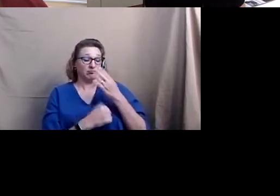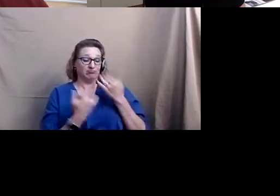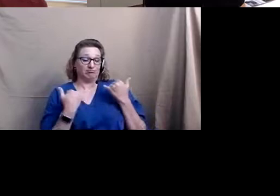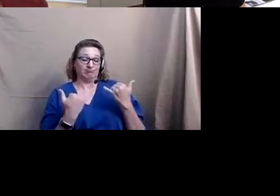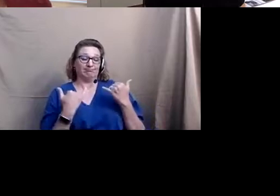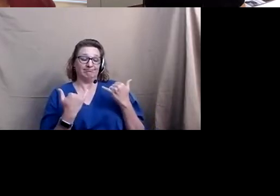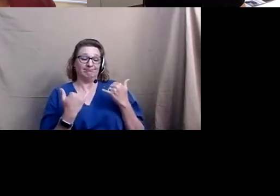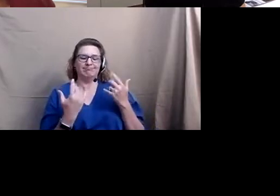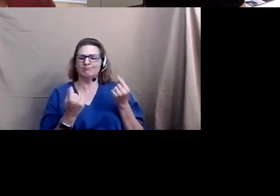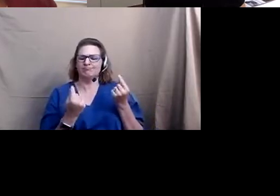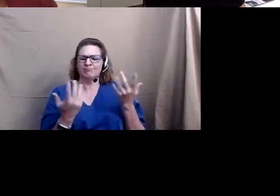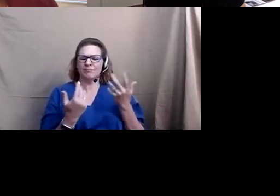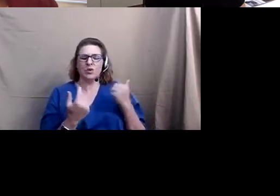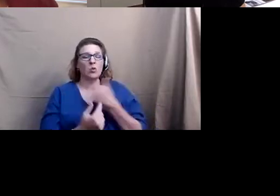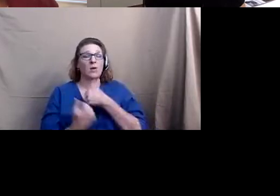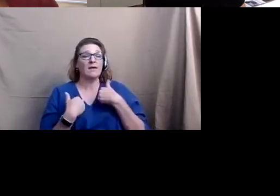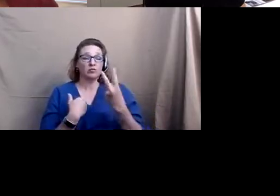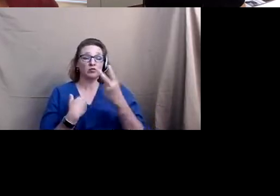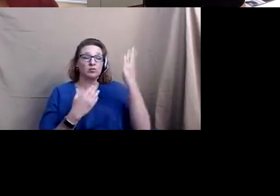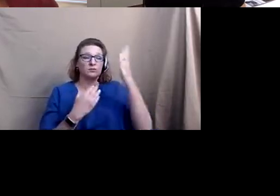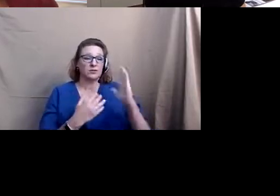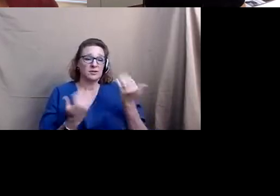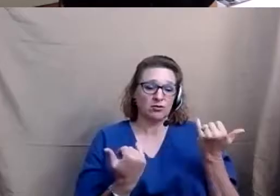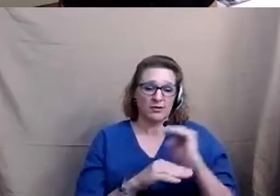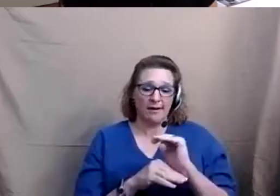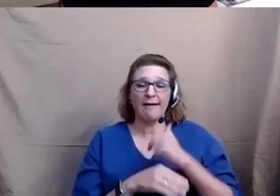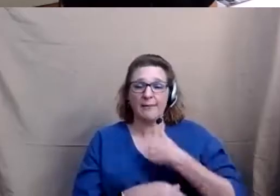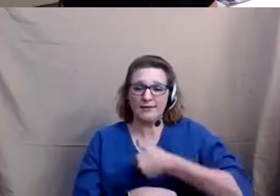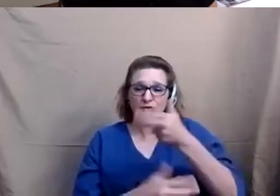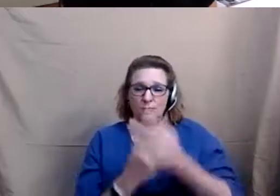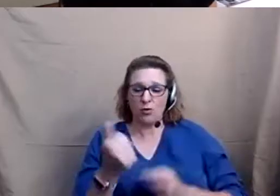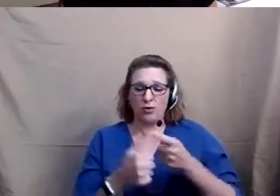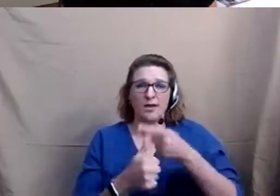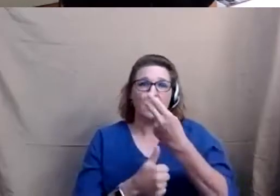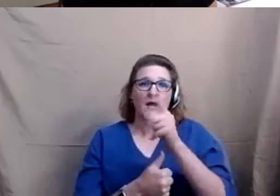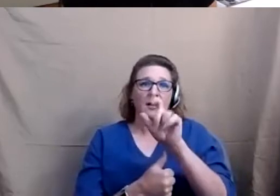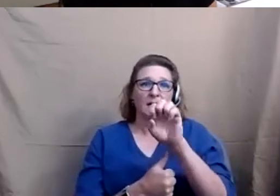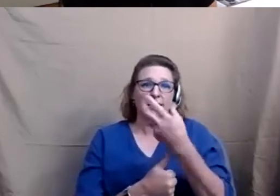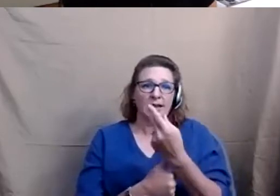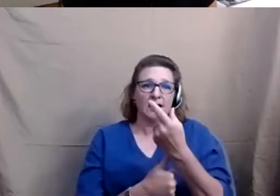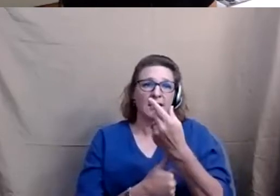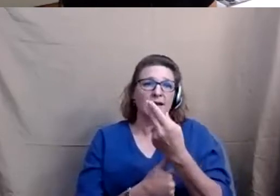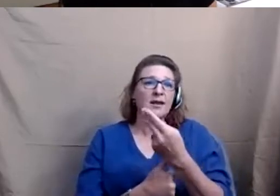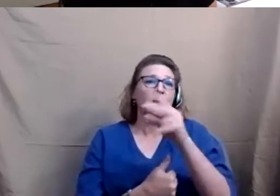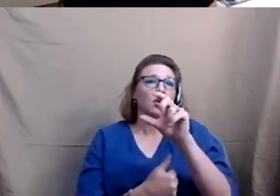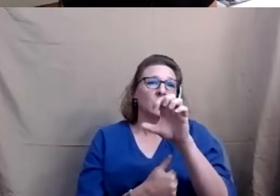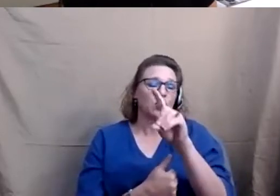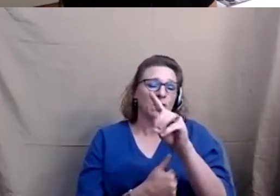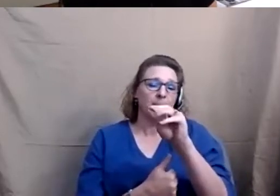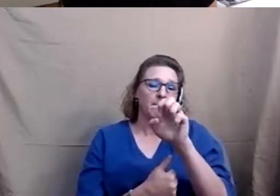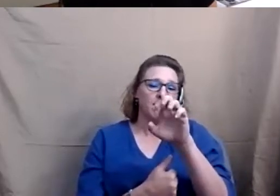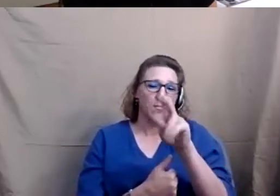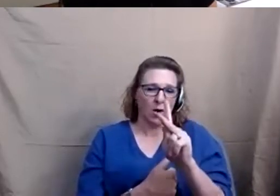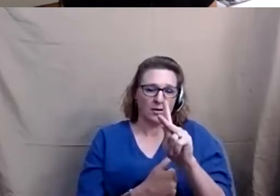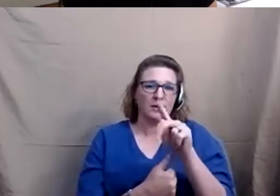to introduce our two speakers tonight. Leigh Goodmark is the Marjorie Cook Professor of Law at the University of Maryland Francis